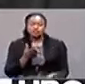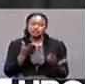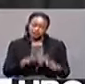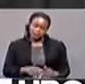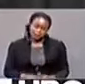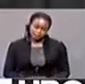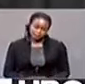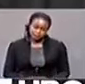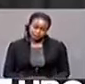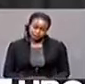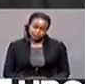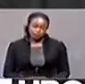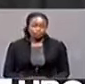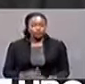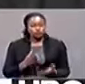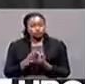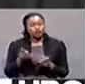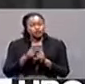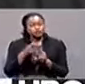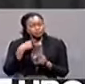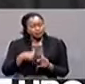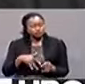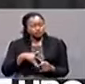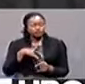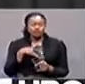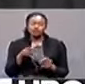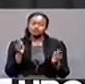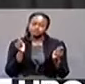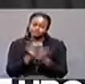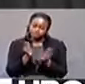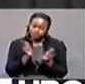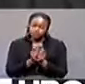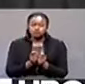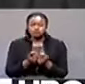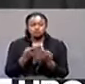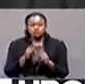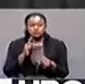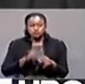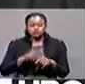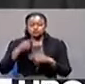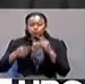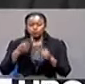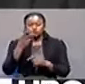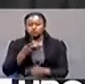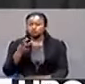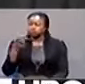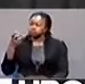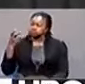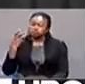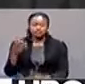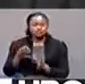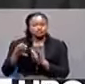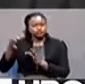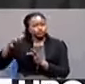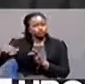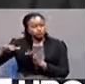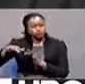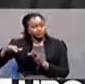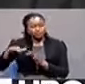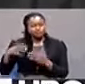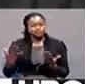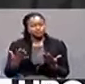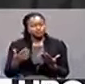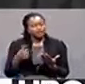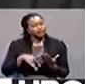Humanly, it was so hurting. But when I reflected on it spiritually,